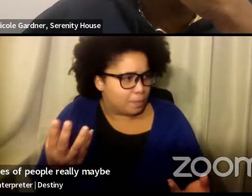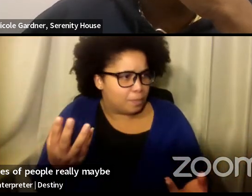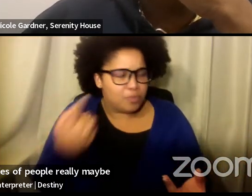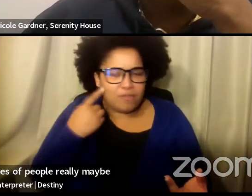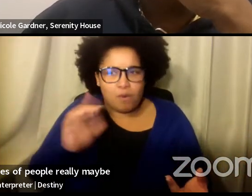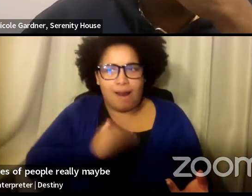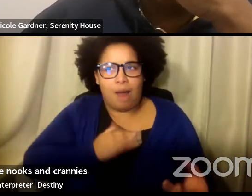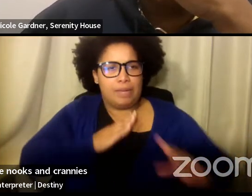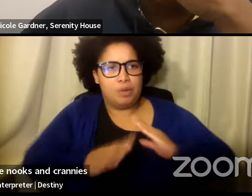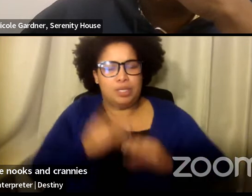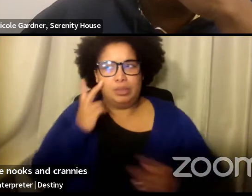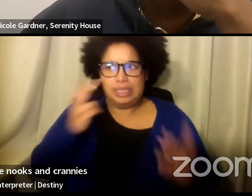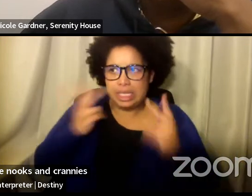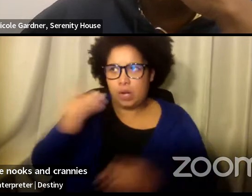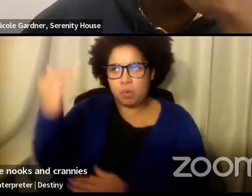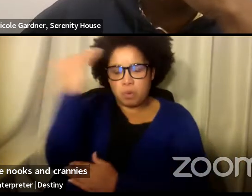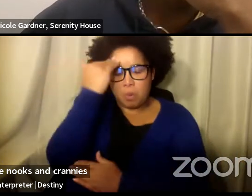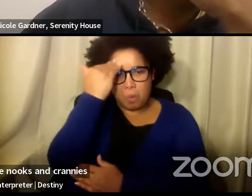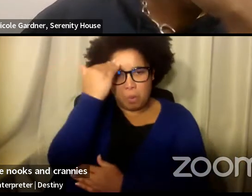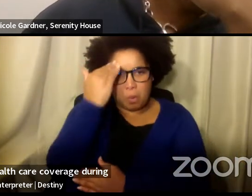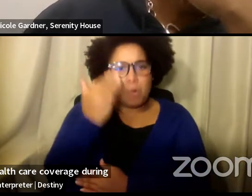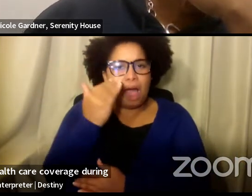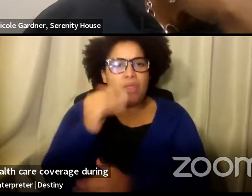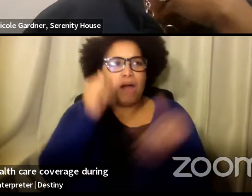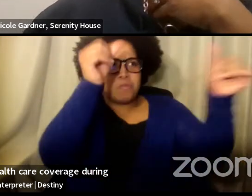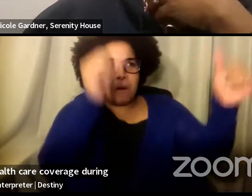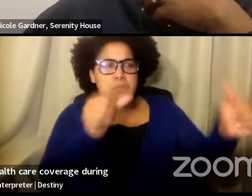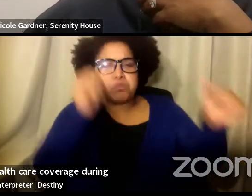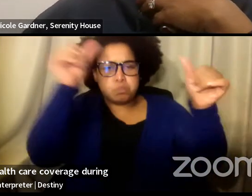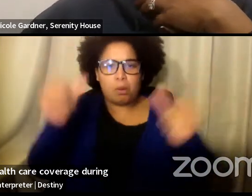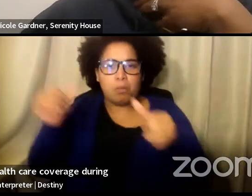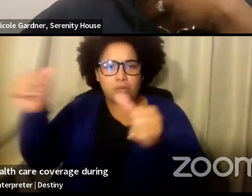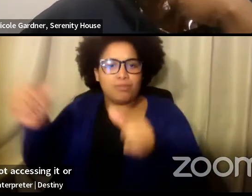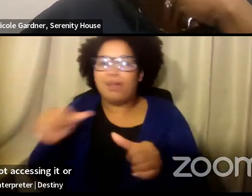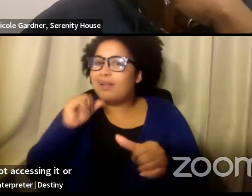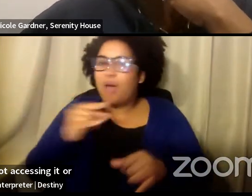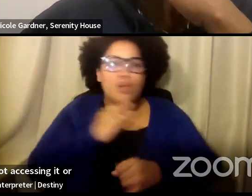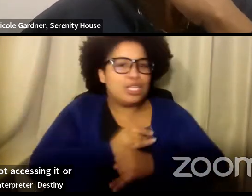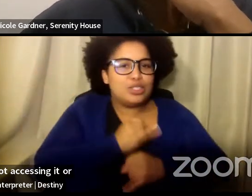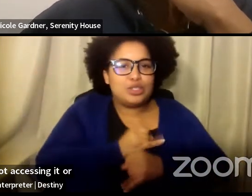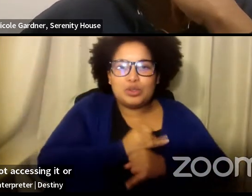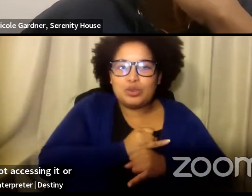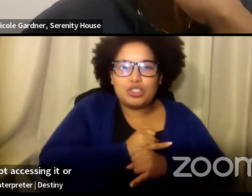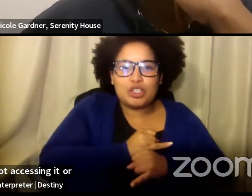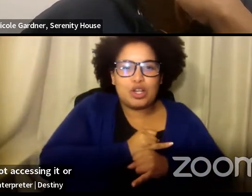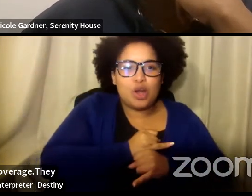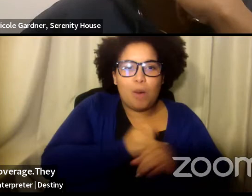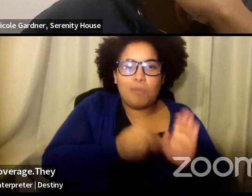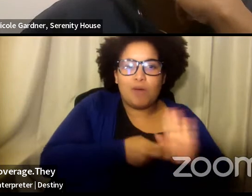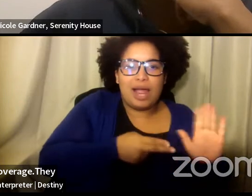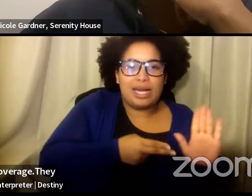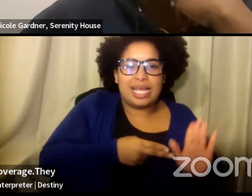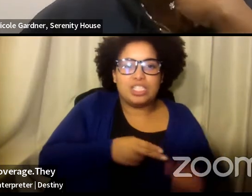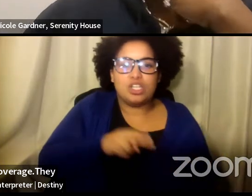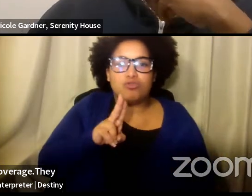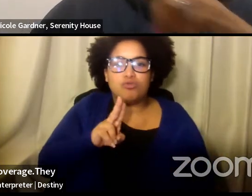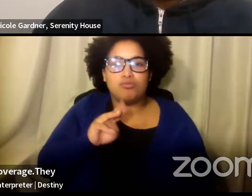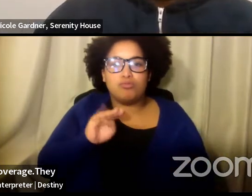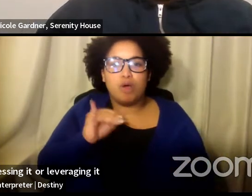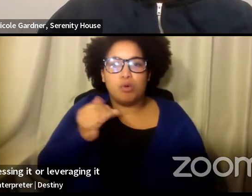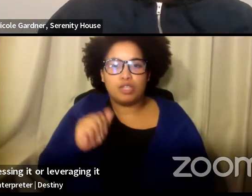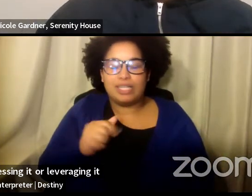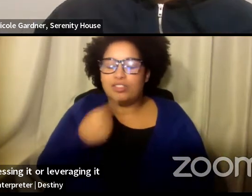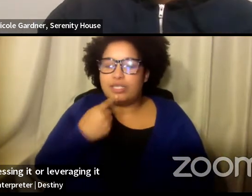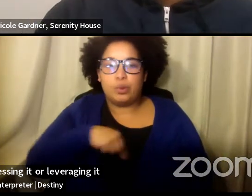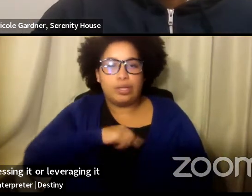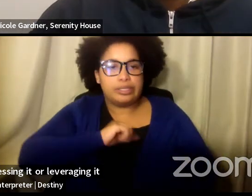our communities. And then we put that up without the institutional branding. So it's just up there as a moja. It says, we put this